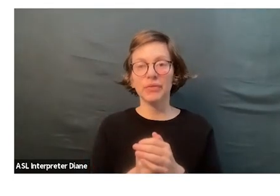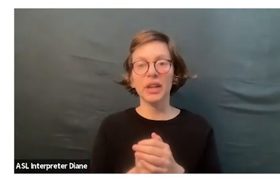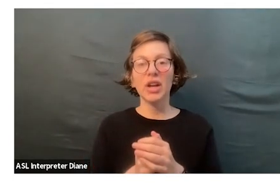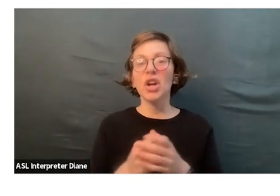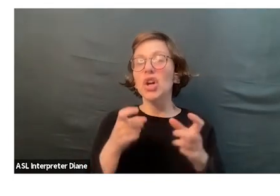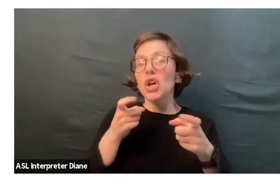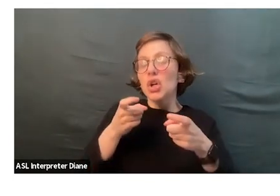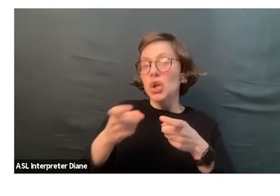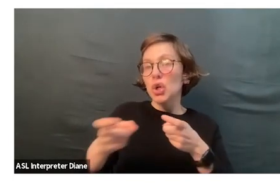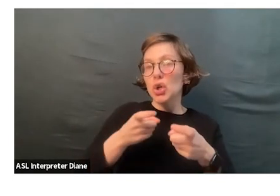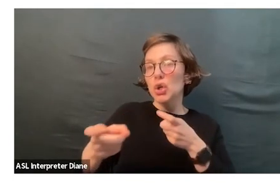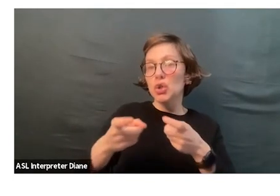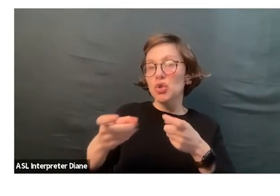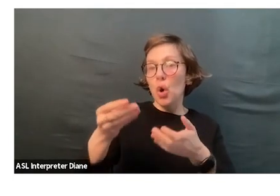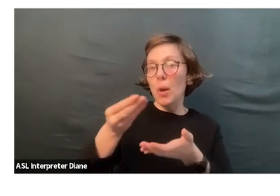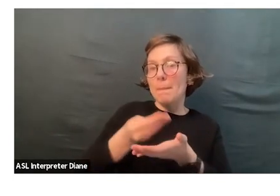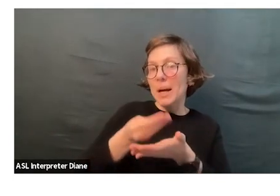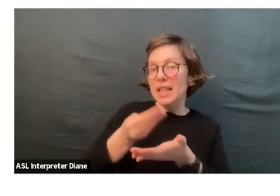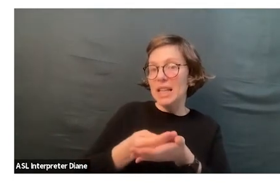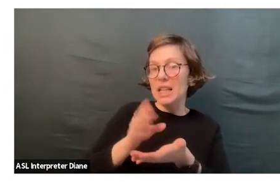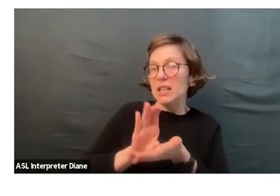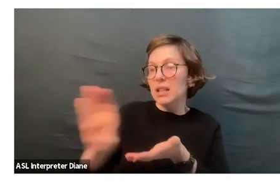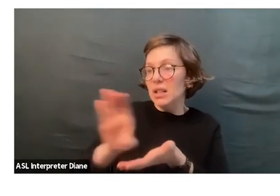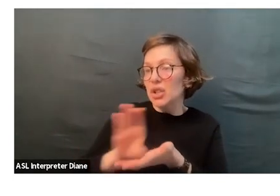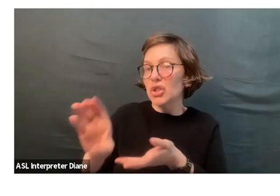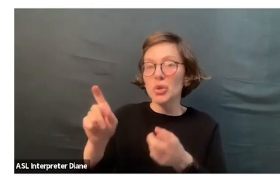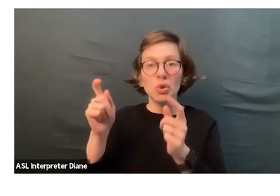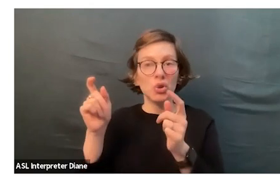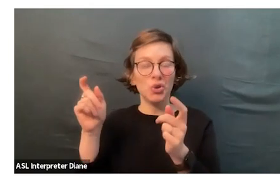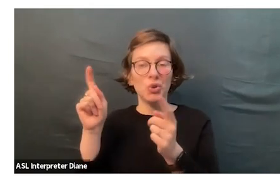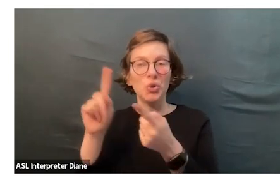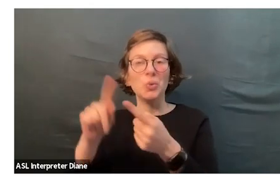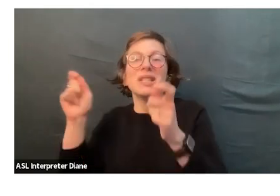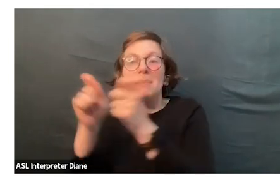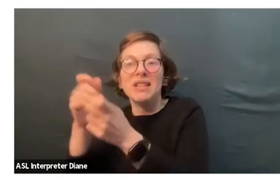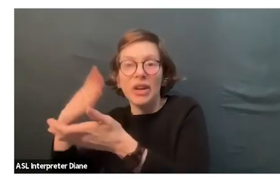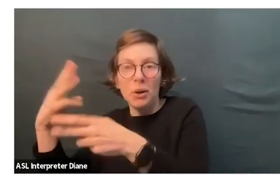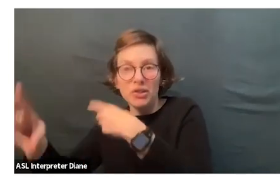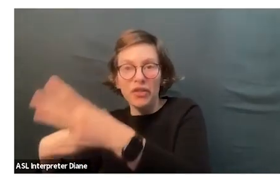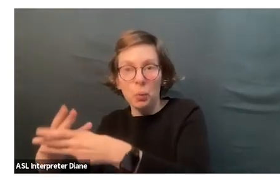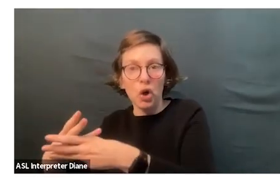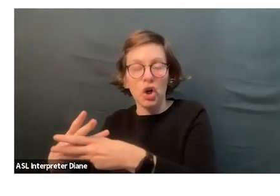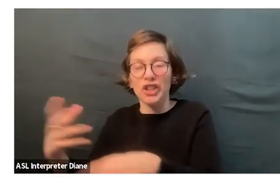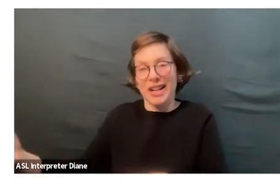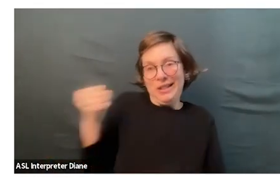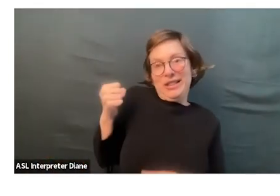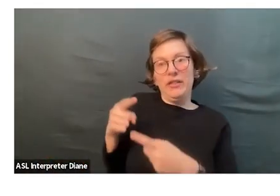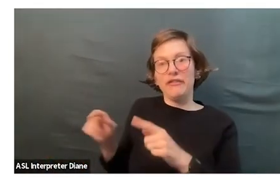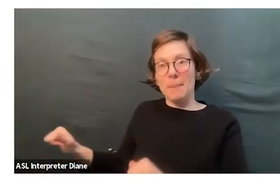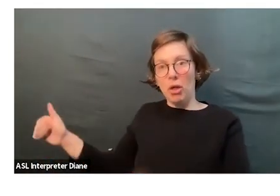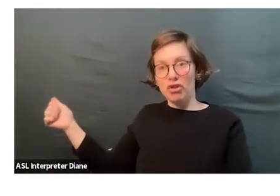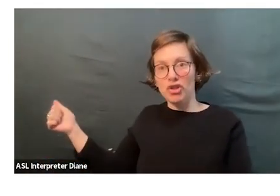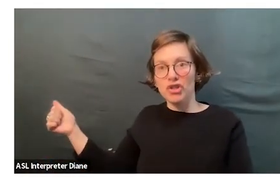what Orientalism is. And these are two official definitions that were taken. The first is from